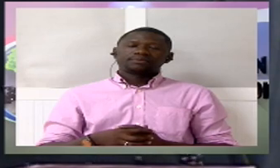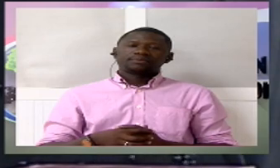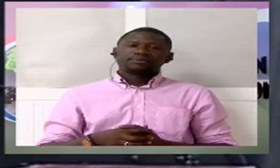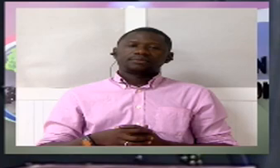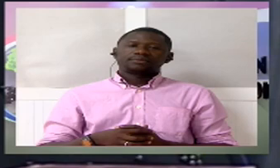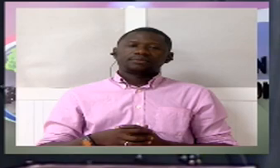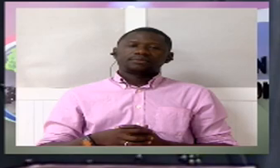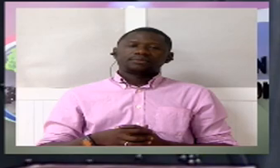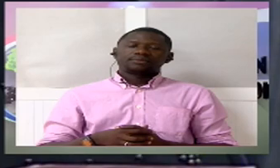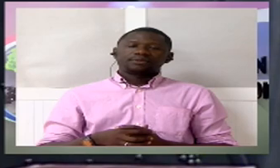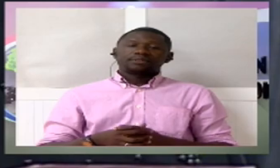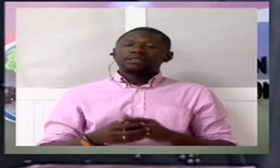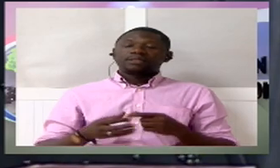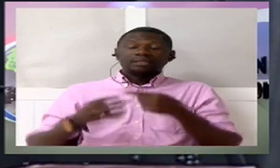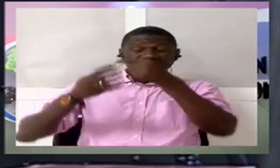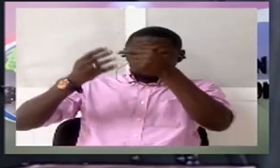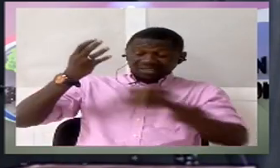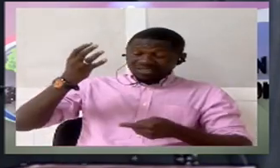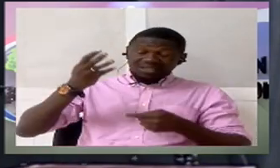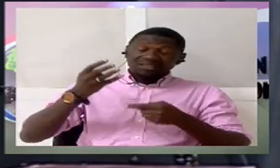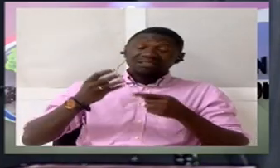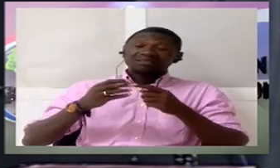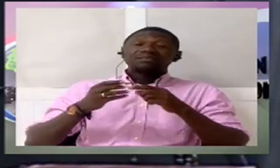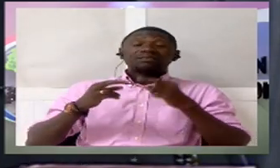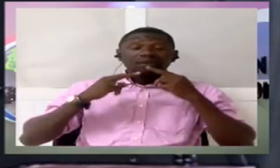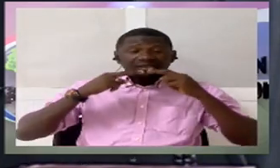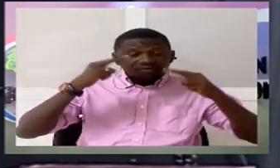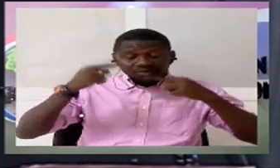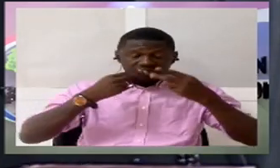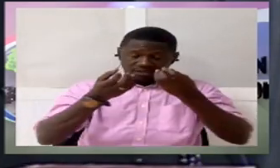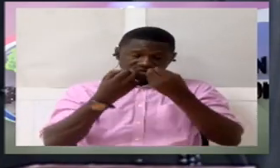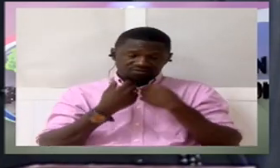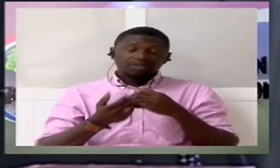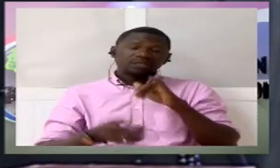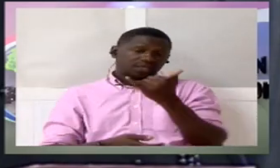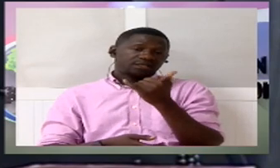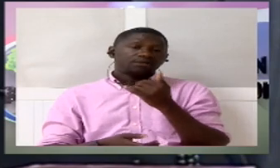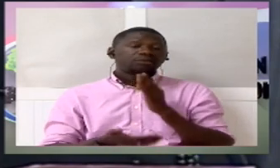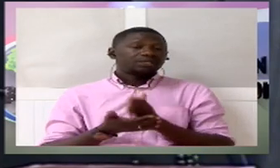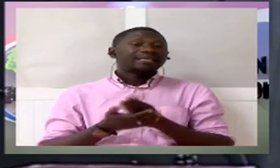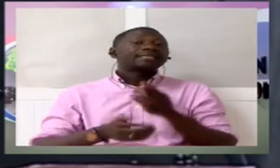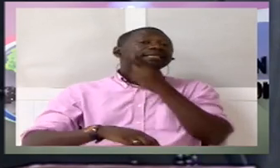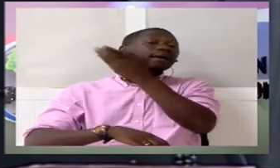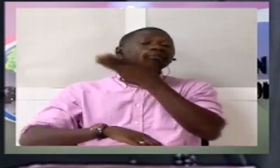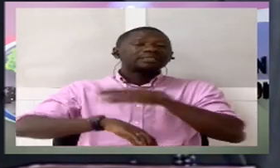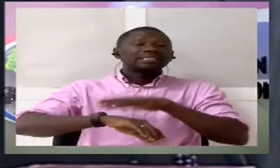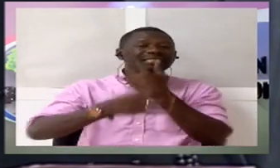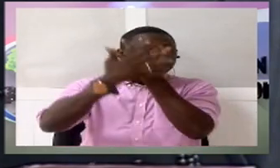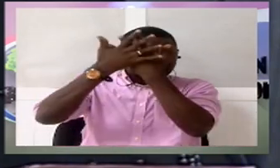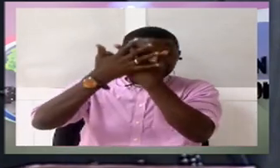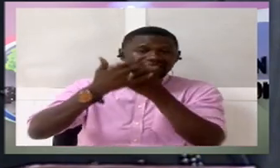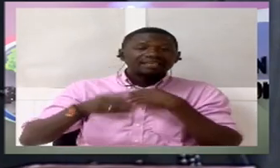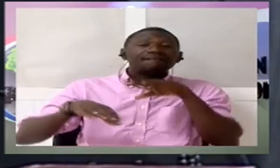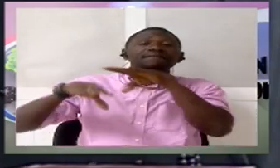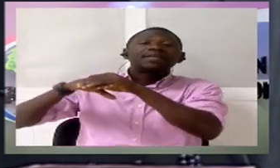nyultema abejele. These were information he gave to me, yes, but while he was in prison, this friend I told you about,